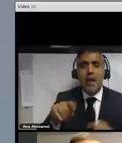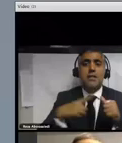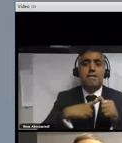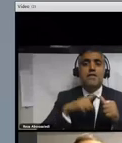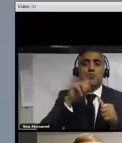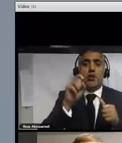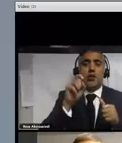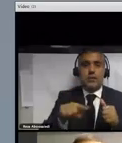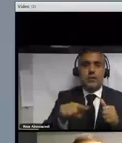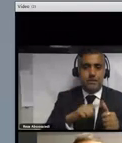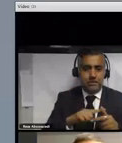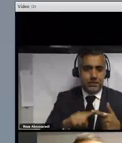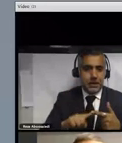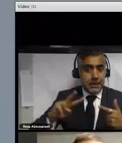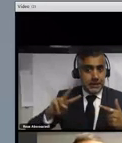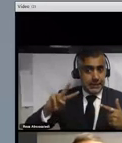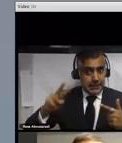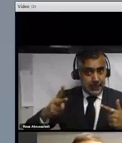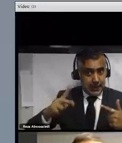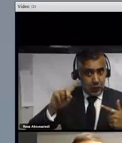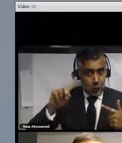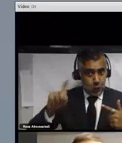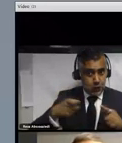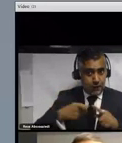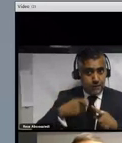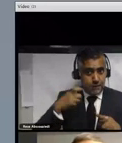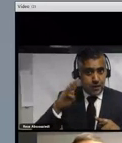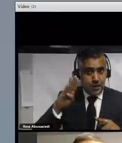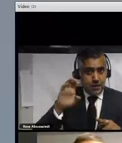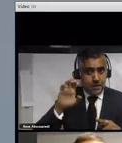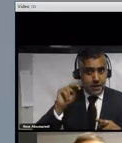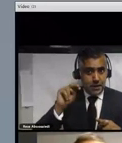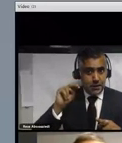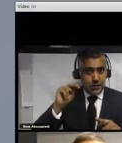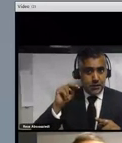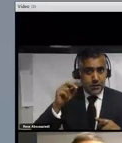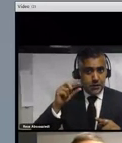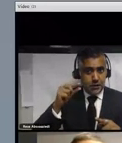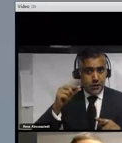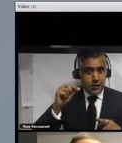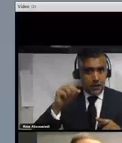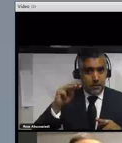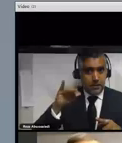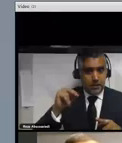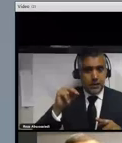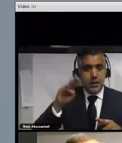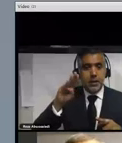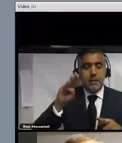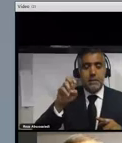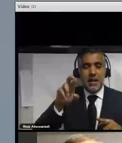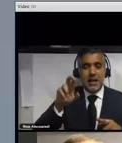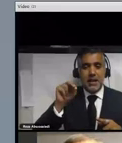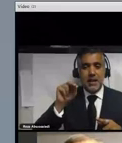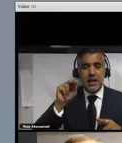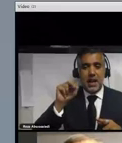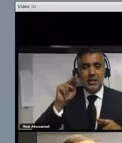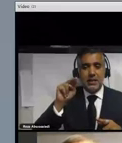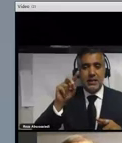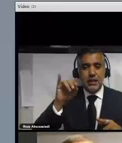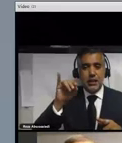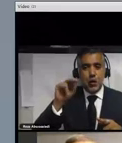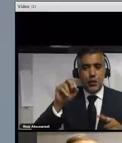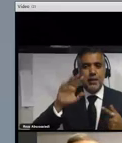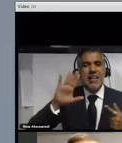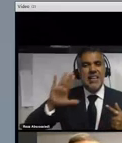one. And then the second question comes from Benjamin Bernardino. And Benjamin asks,